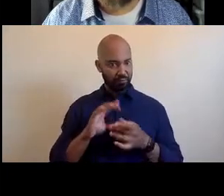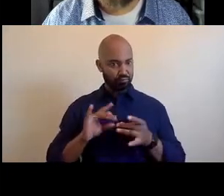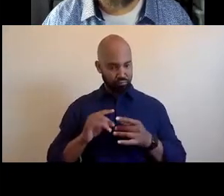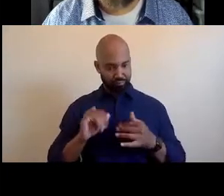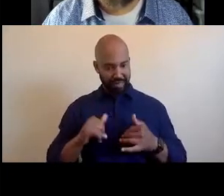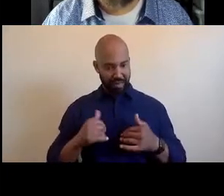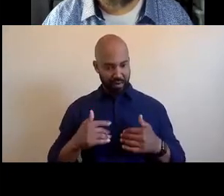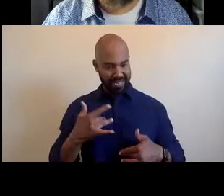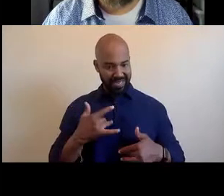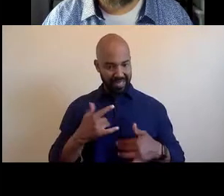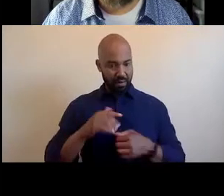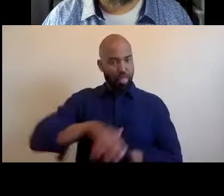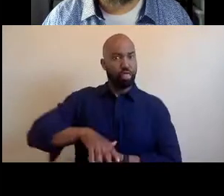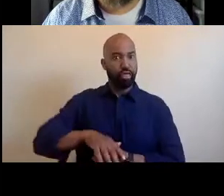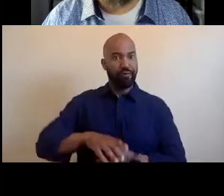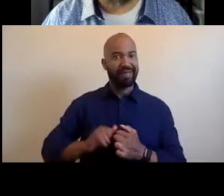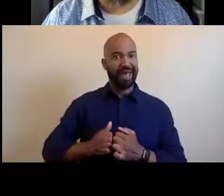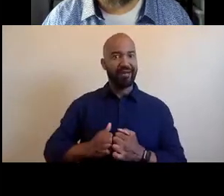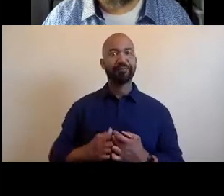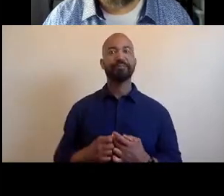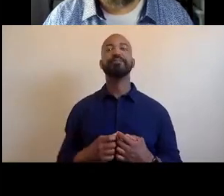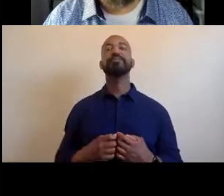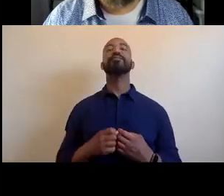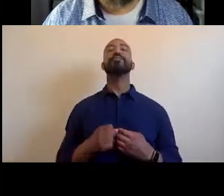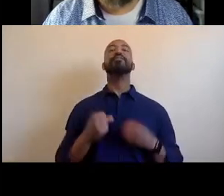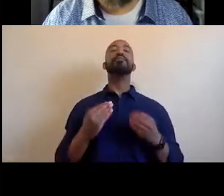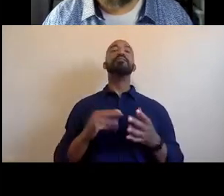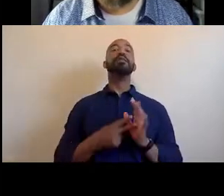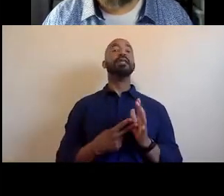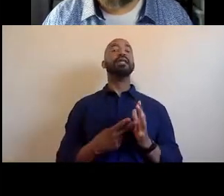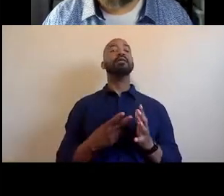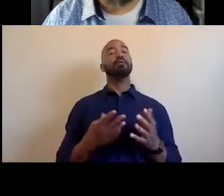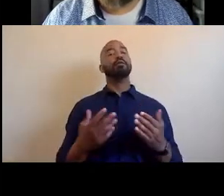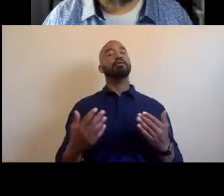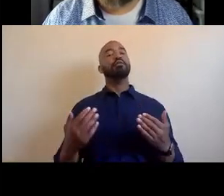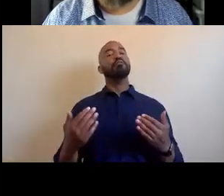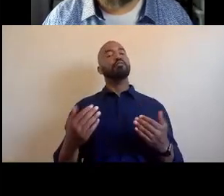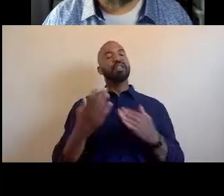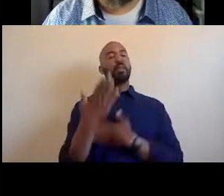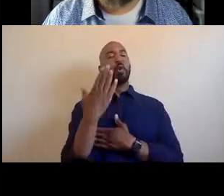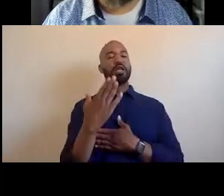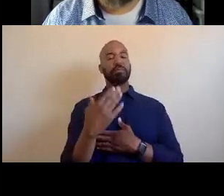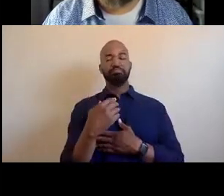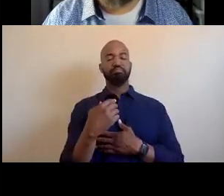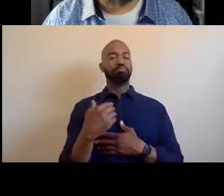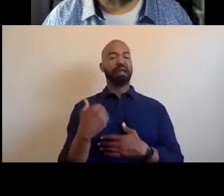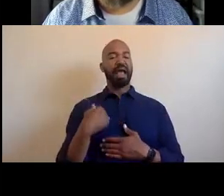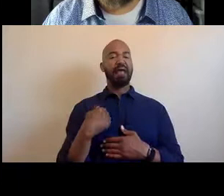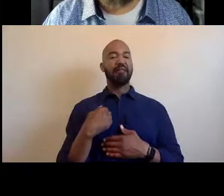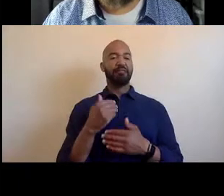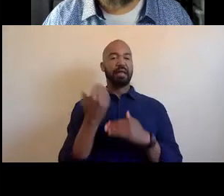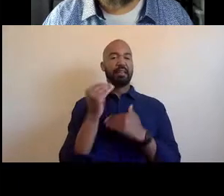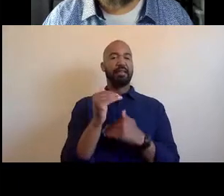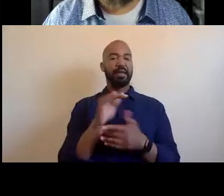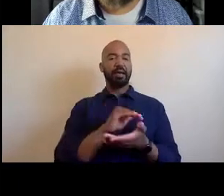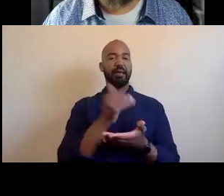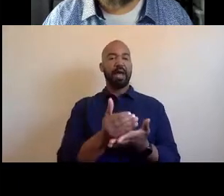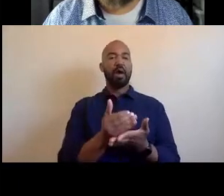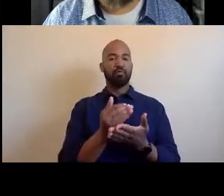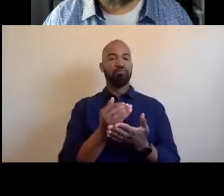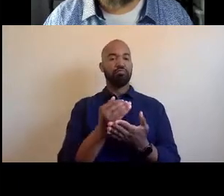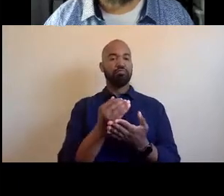I want them to dole out a certain amount of cigarettes in the morning and say that's all you get all day long. So if you tend to